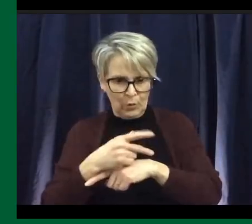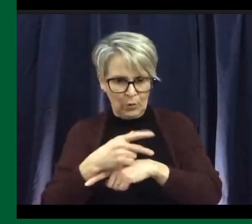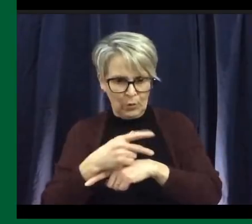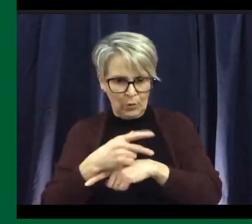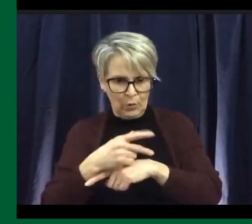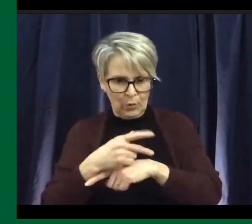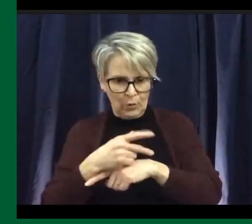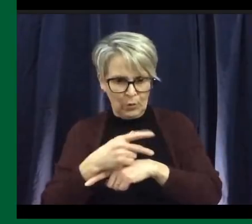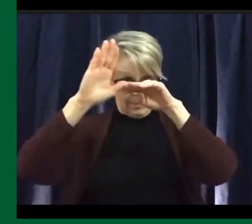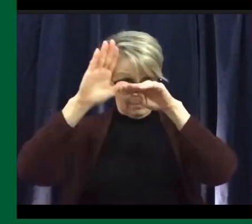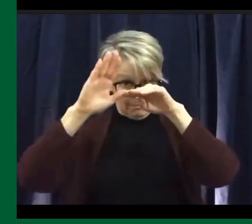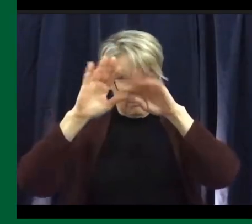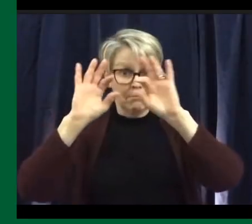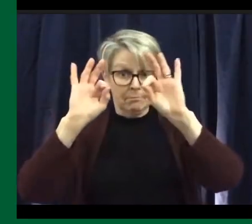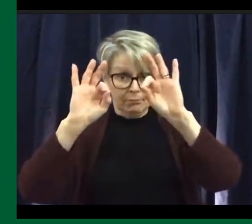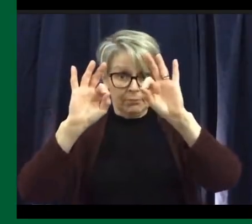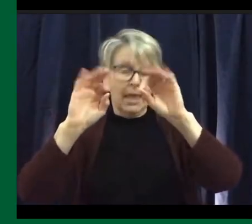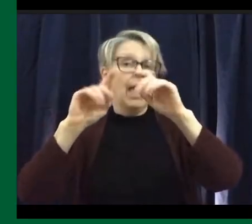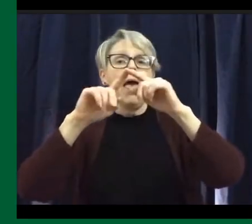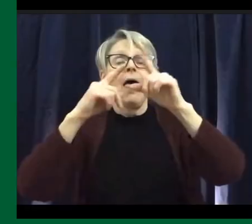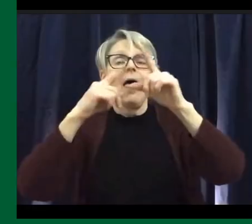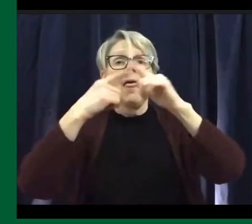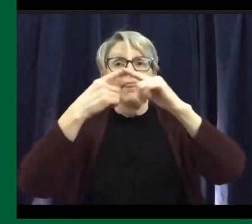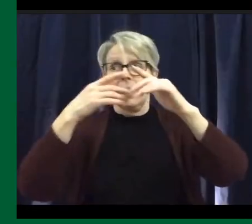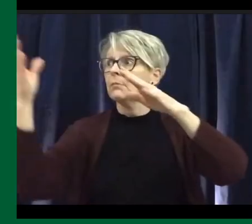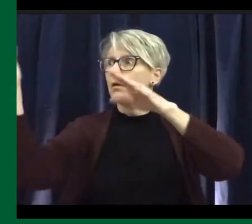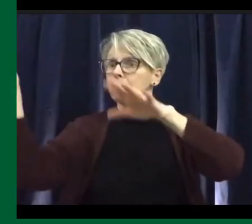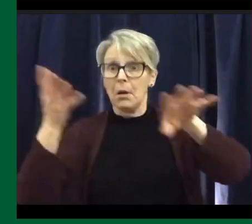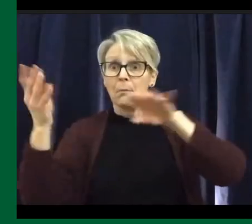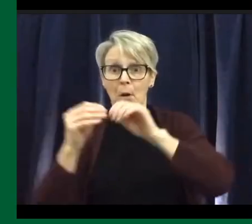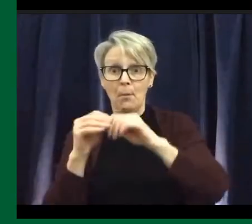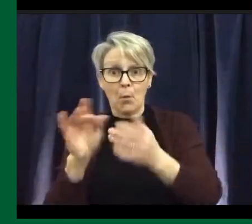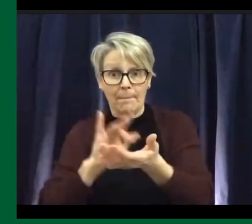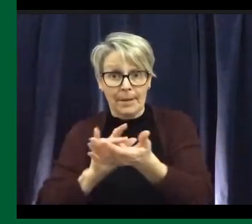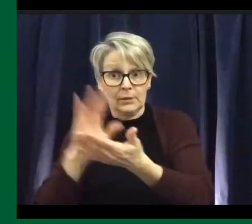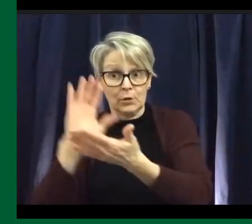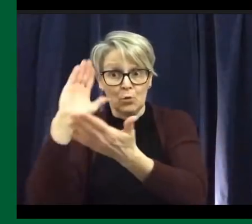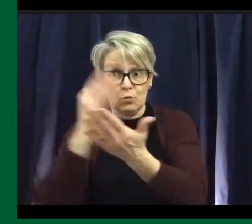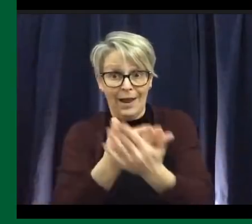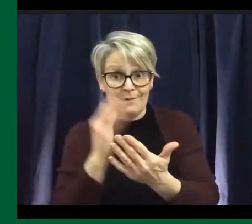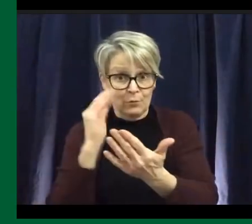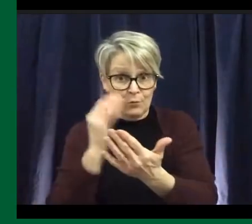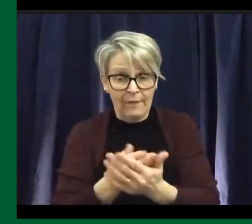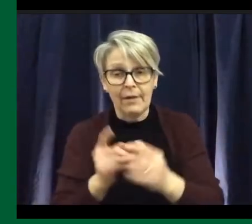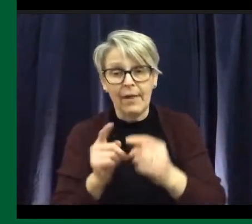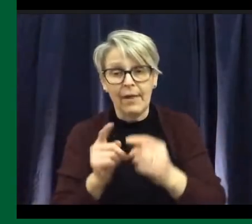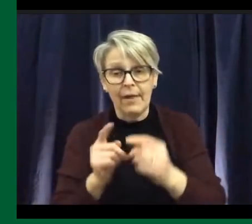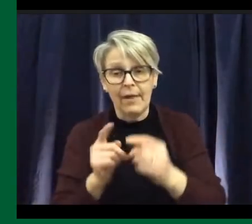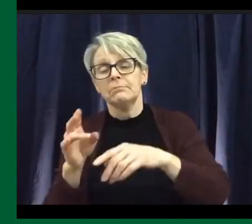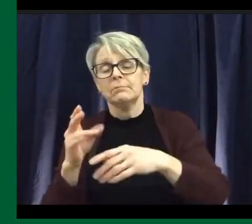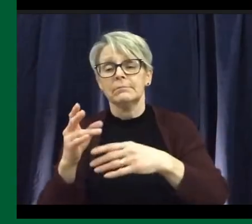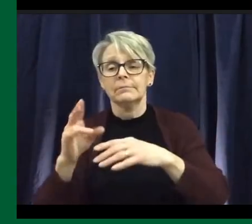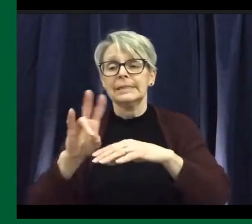and then we actually expand as vaccine becomes available to us. Derek, did you have anything to add?